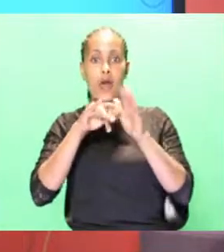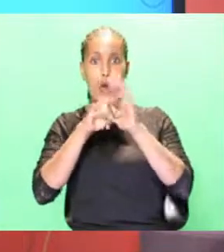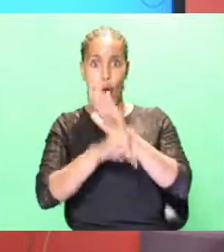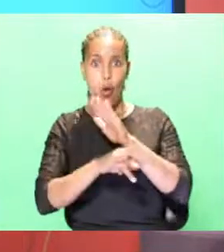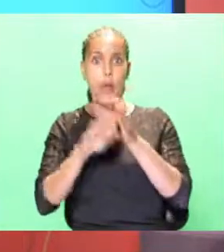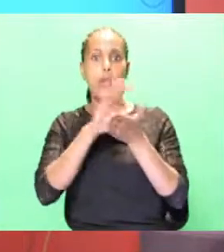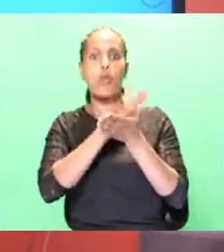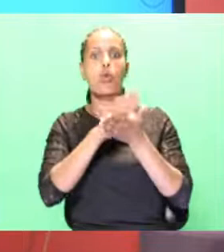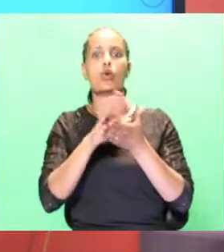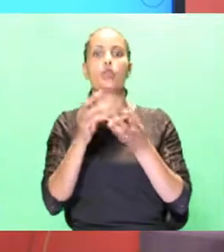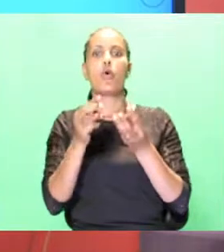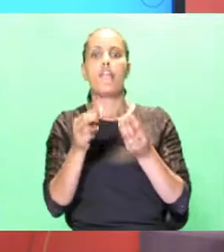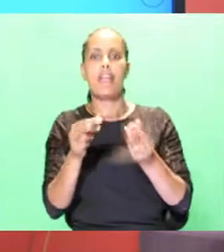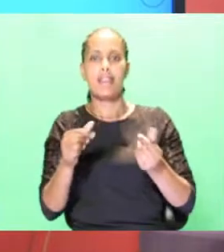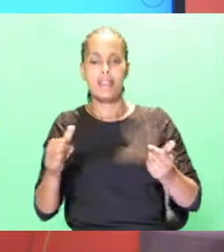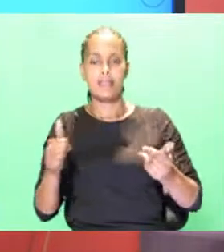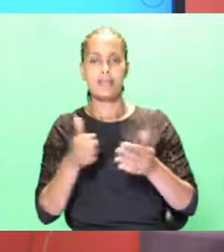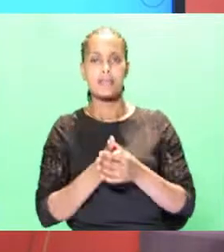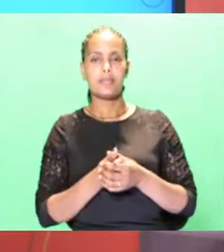the pure solvent.